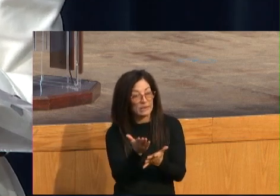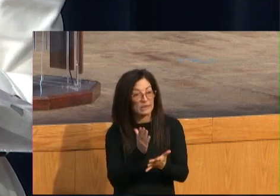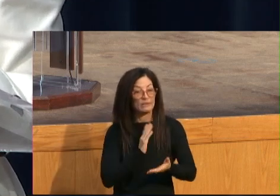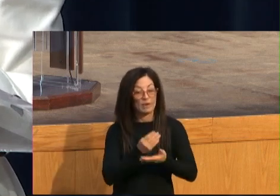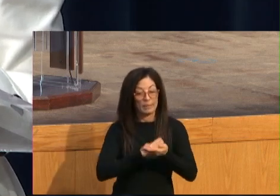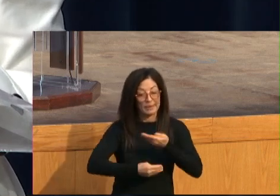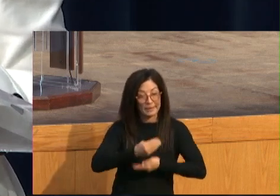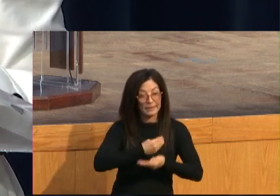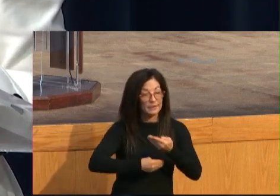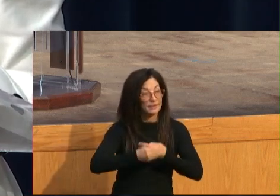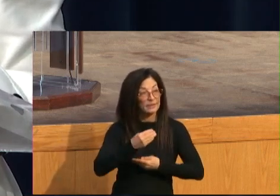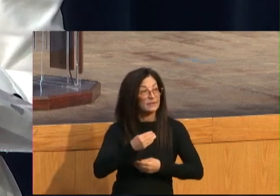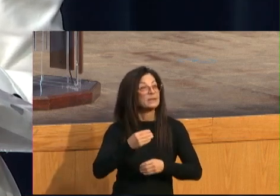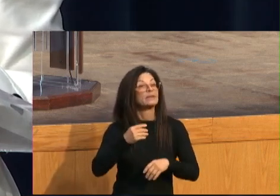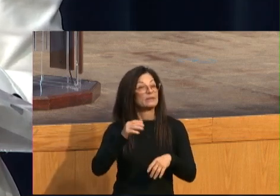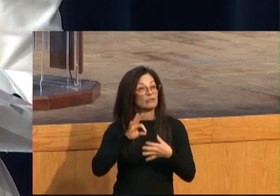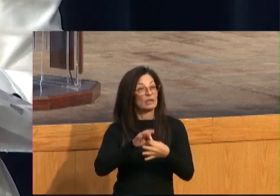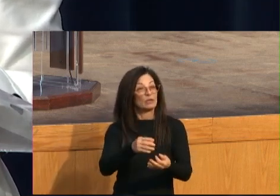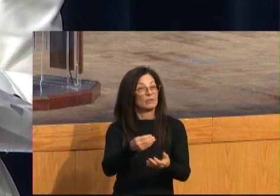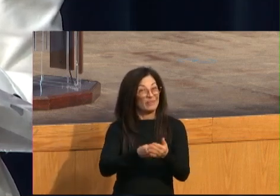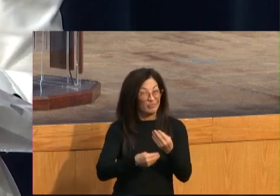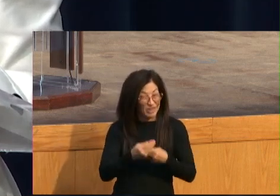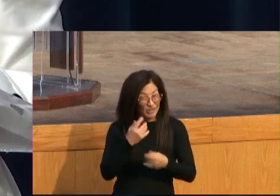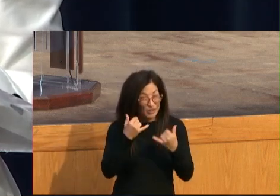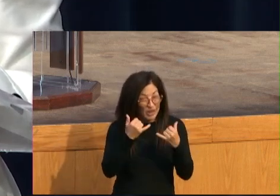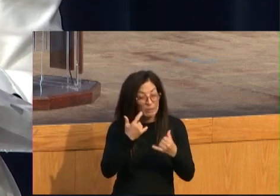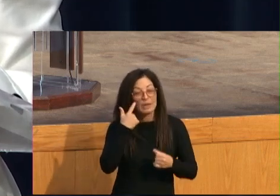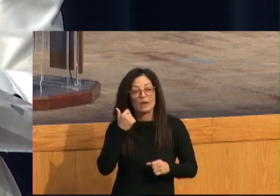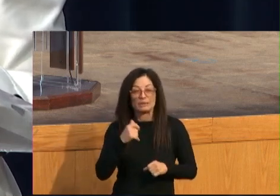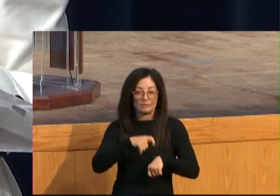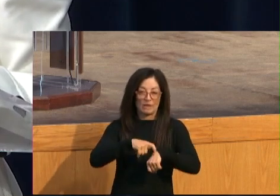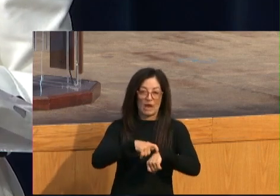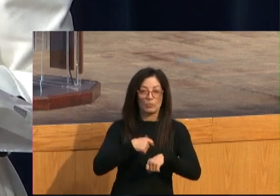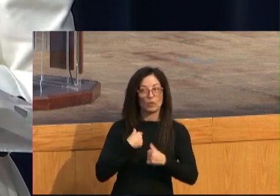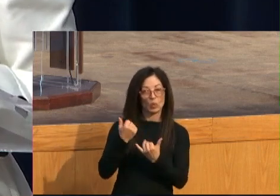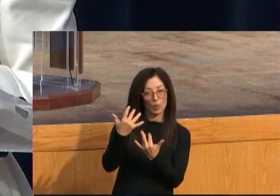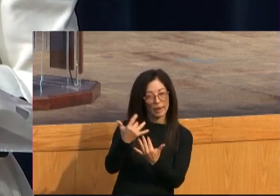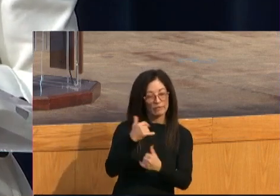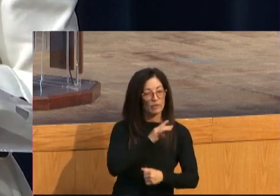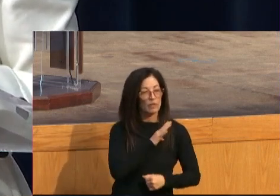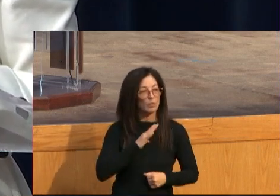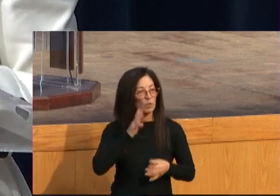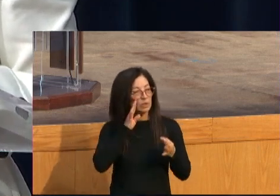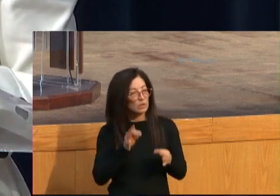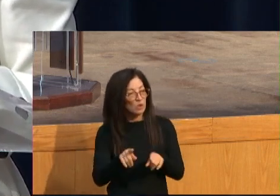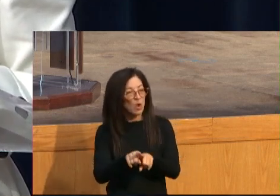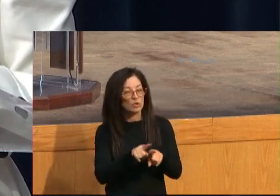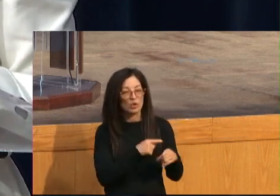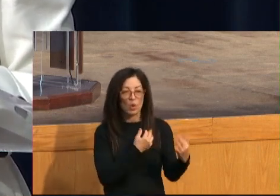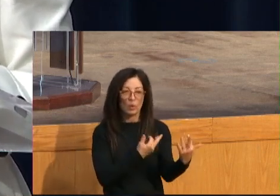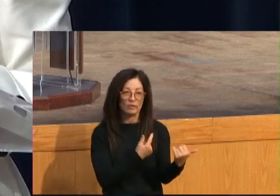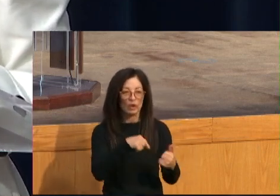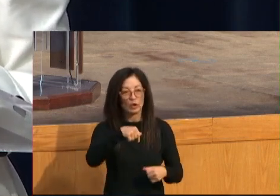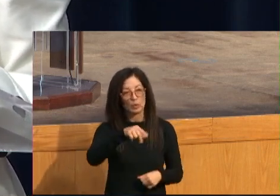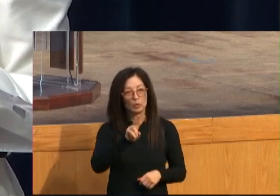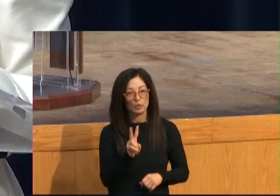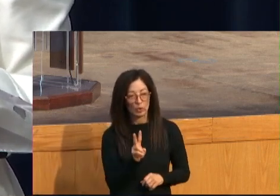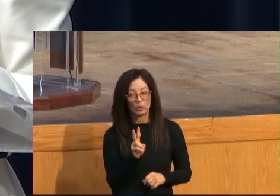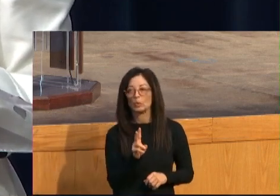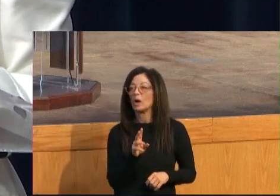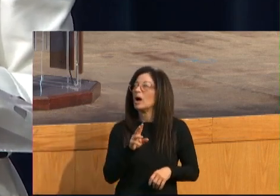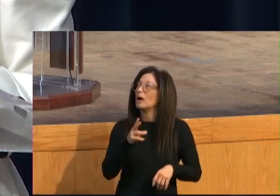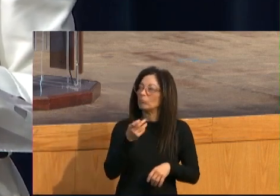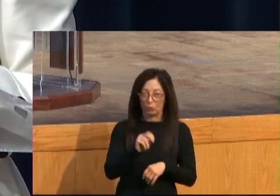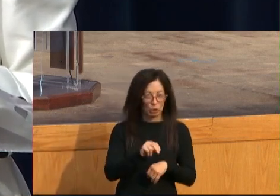timing today. We're waiting for the board's decision, and we're waiting for our Q2 burn report so that